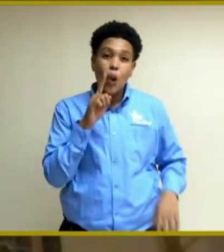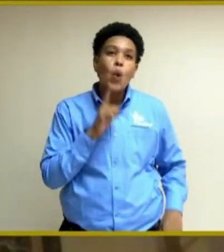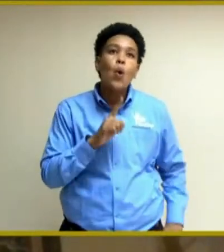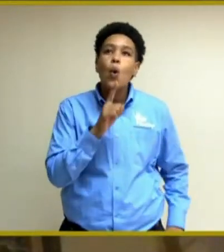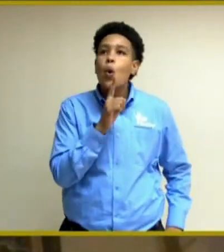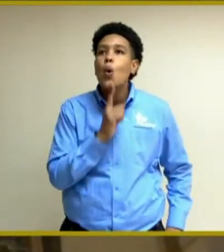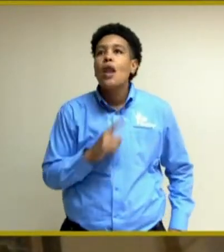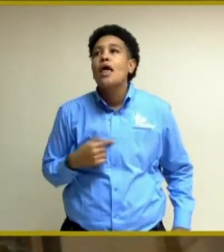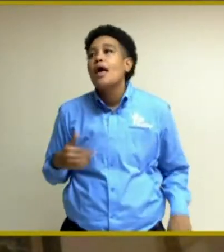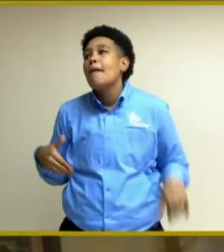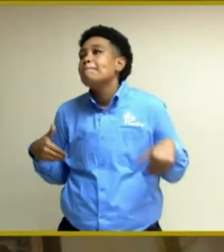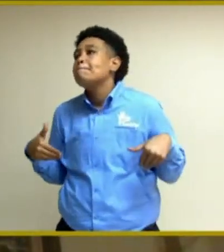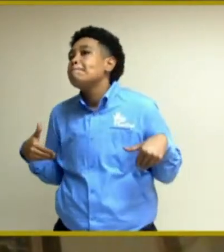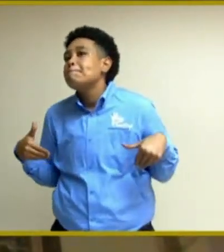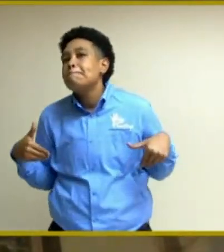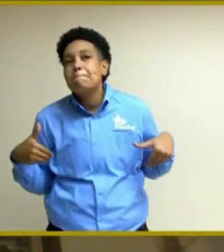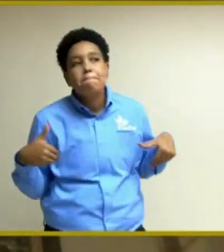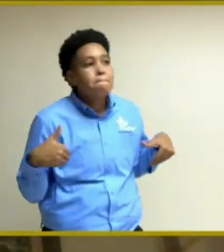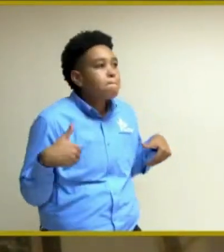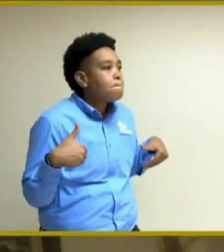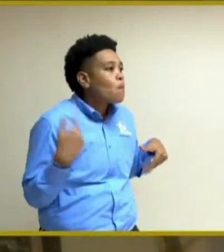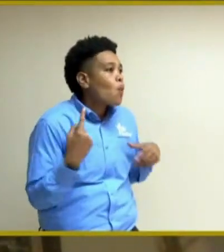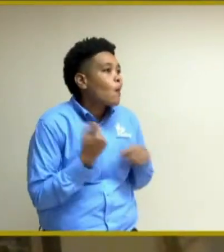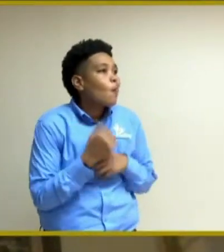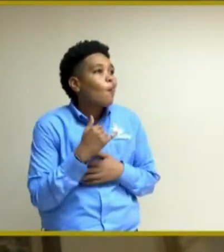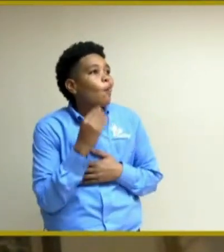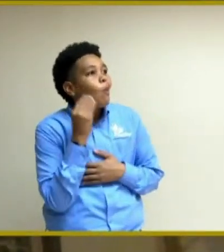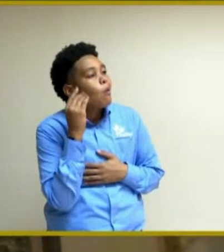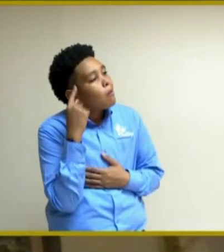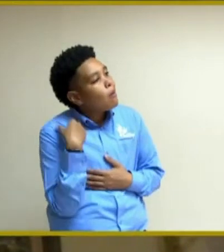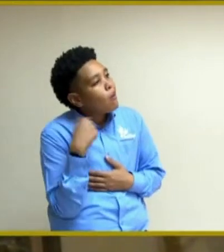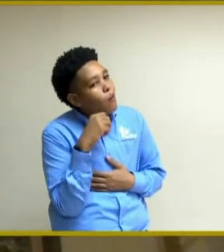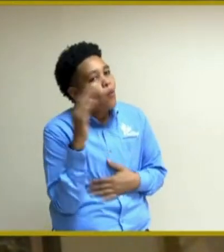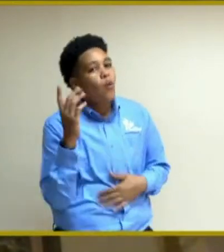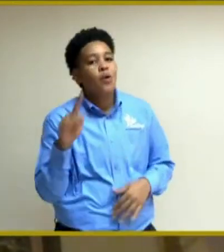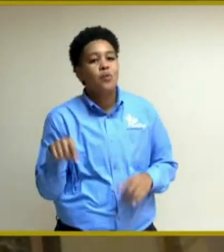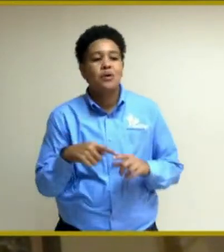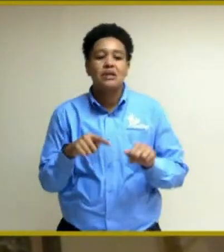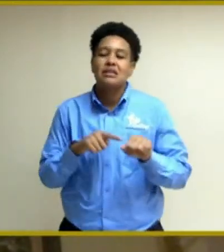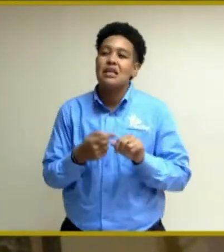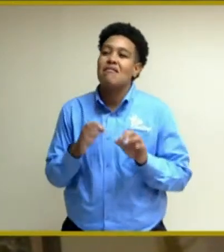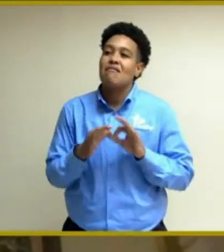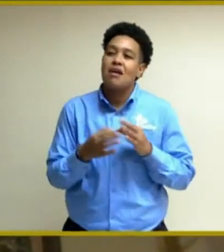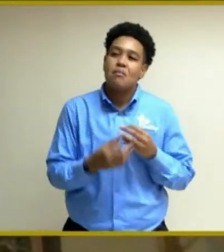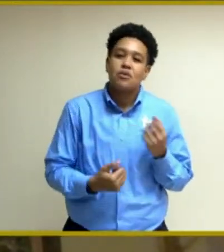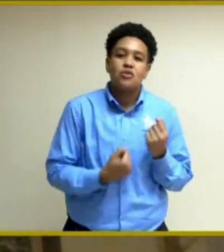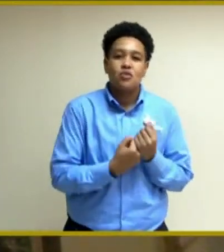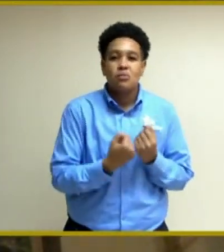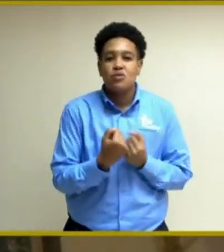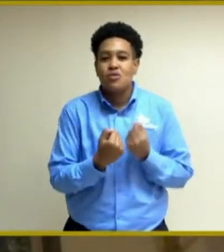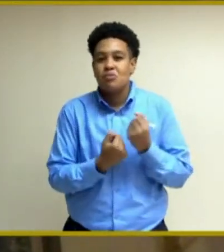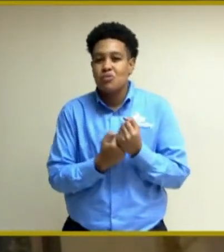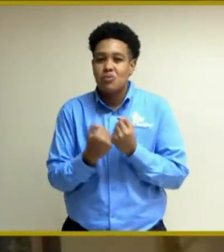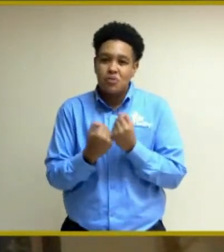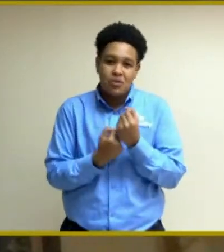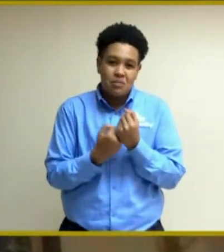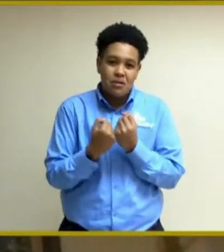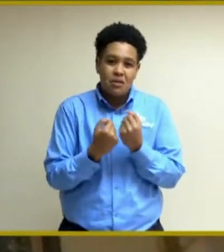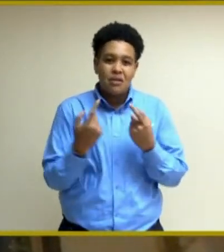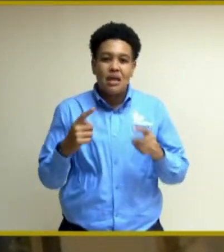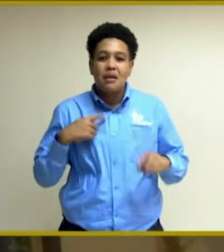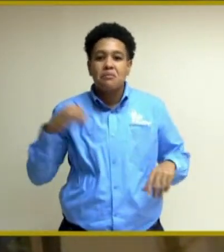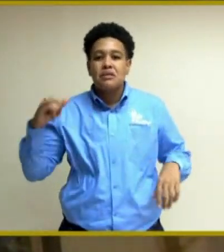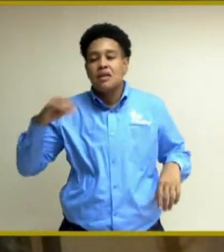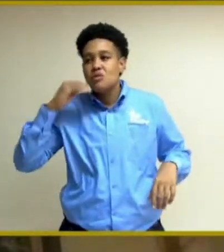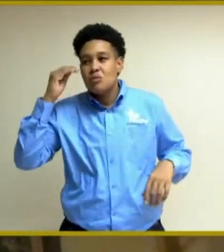loneliness. When it started, families, pitched in and everything, but then we had stay at home